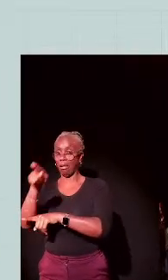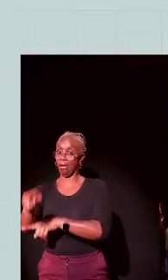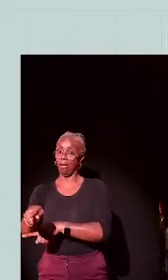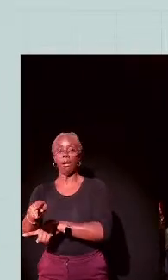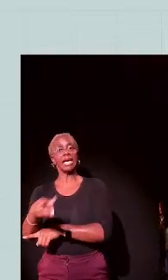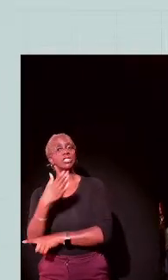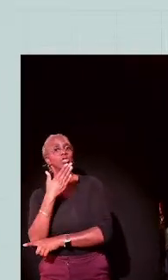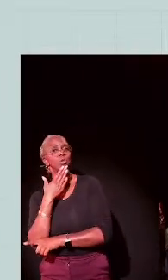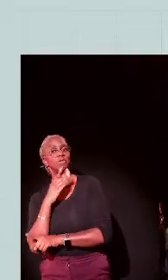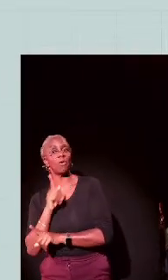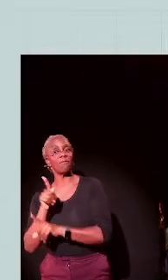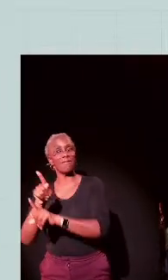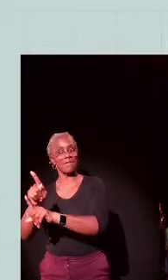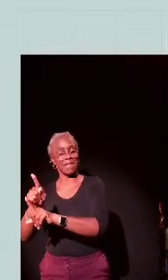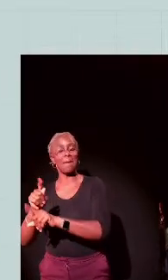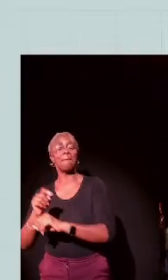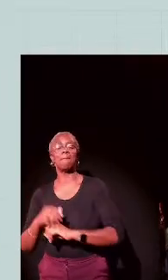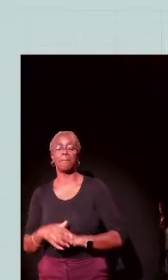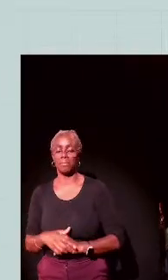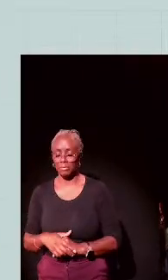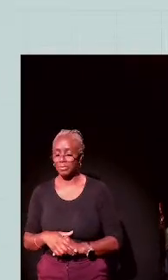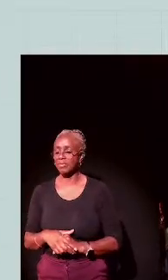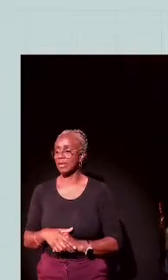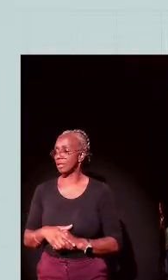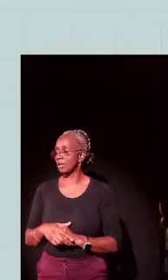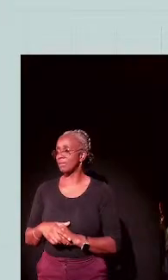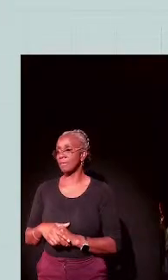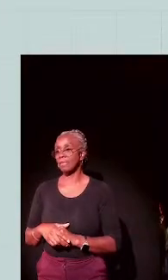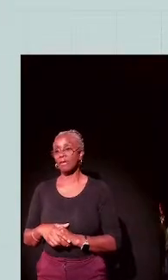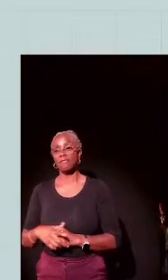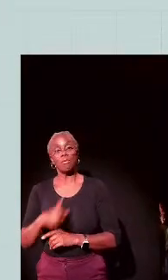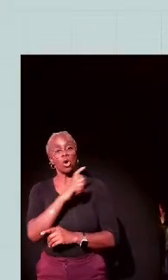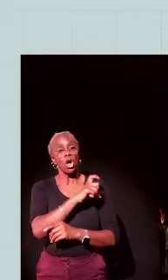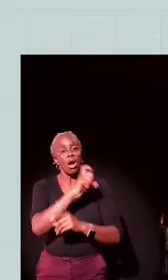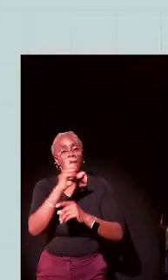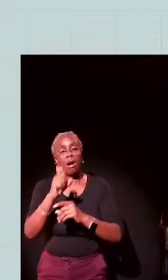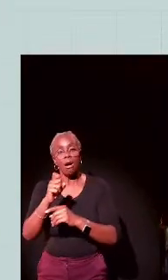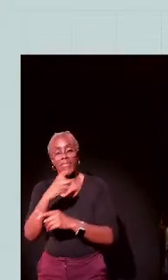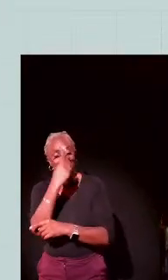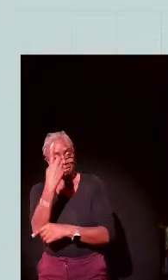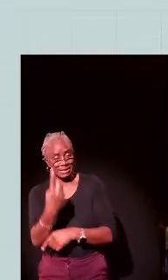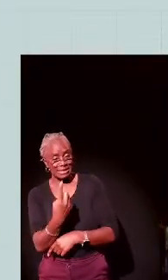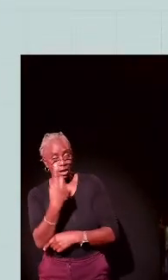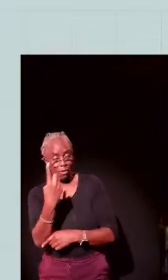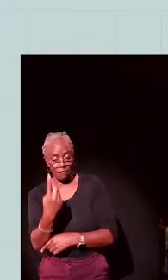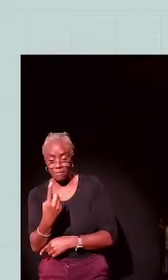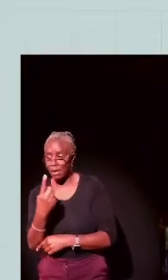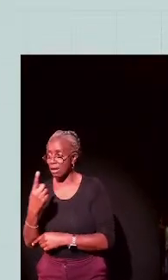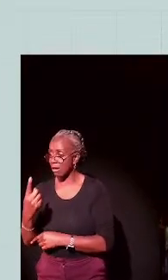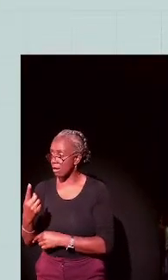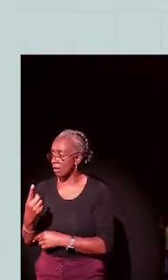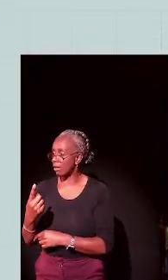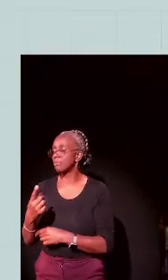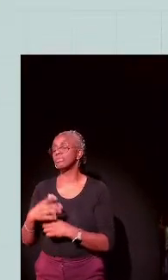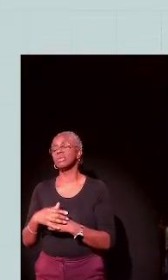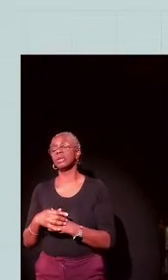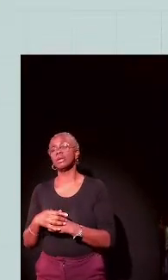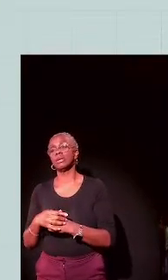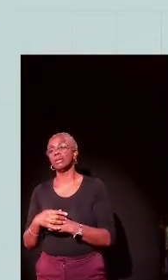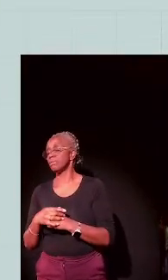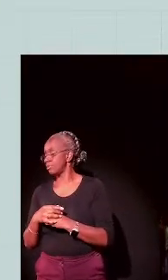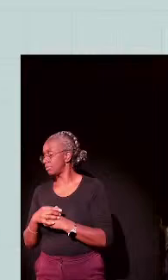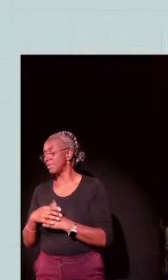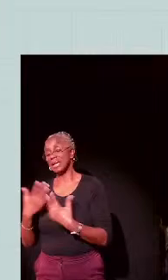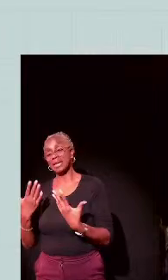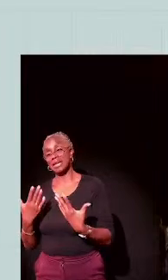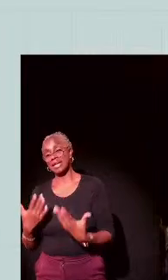it comes from curb cuts themselves. Like there was a group of activists who kind of advocated for curb cuts, and then everyone